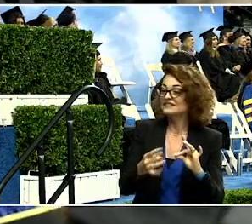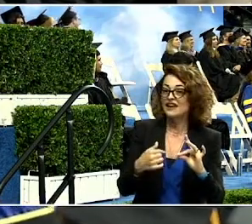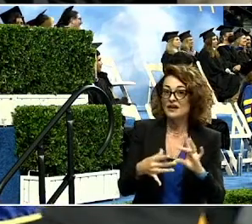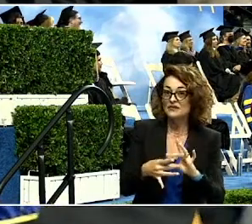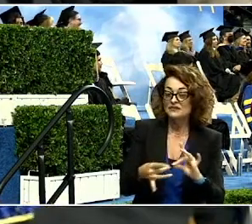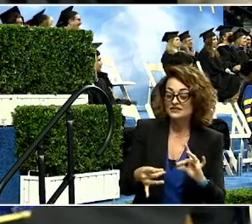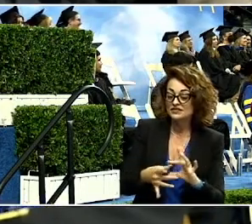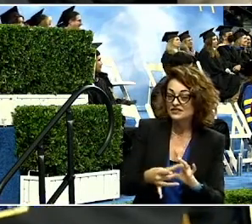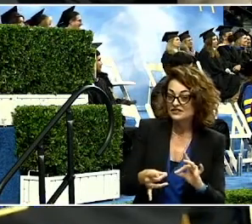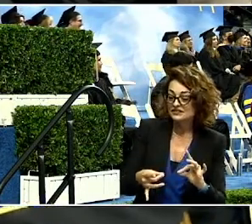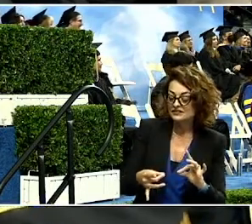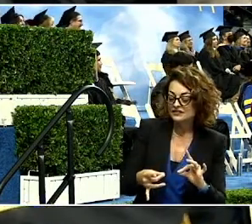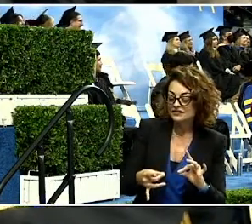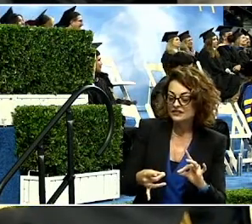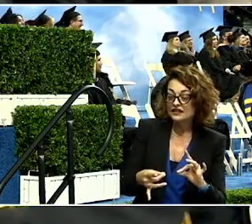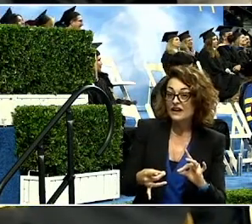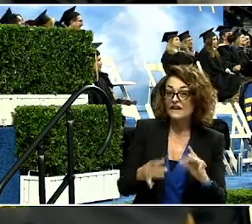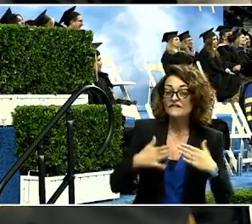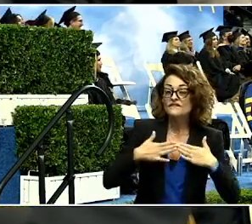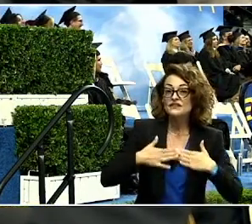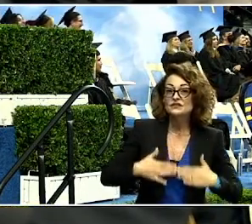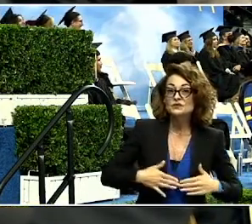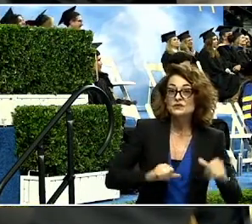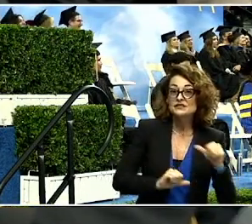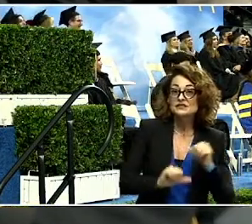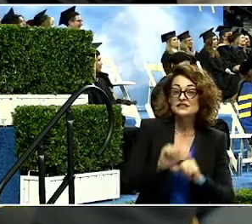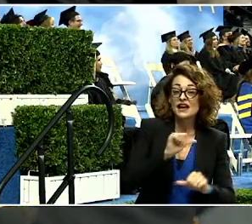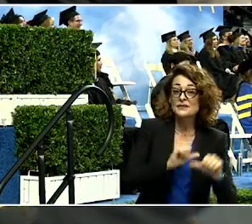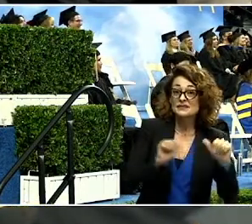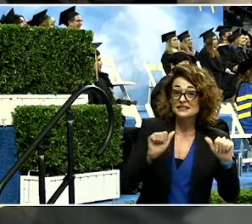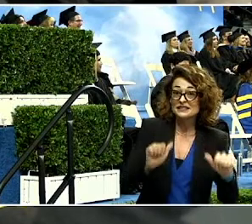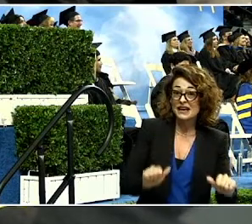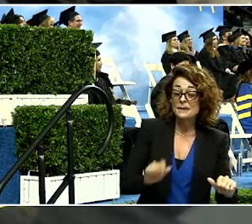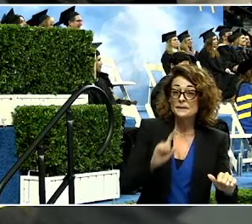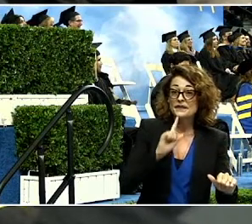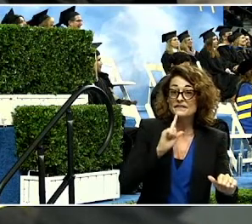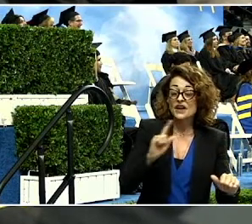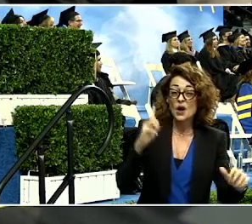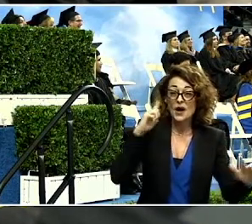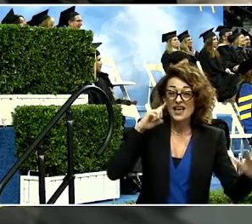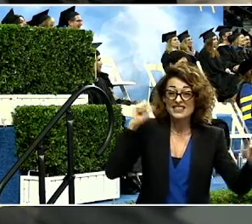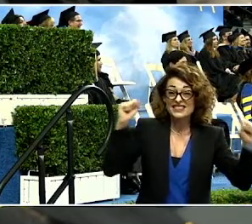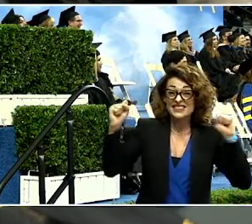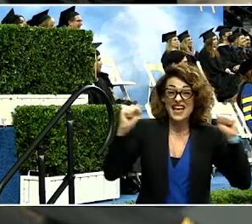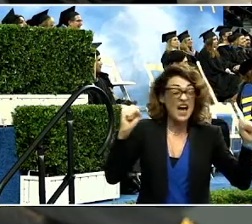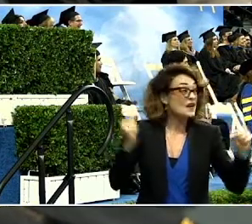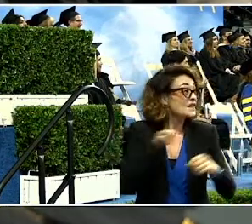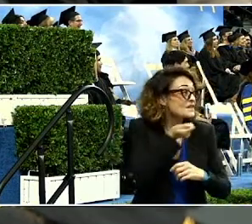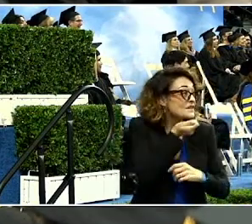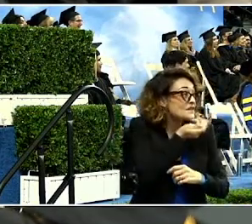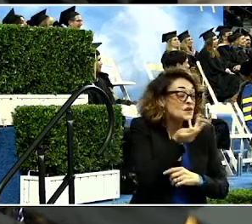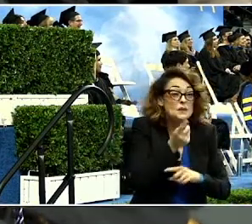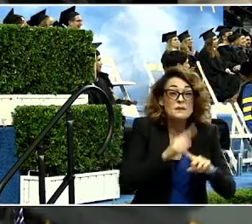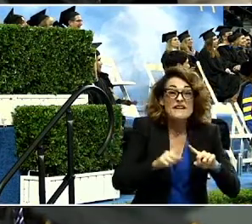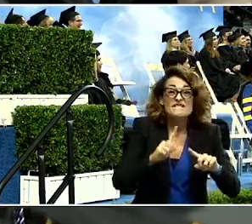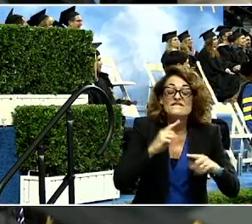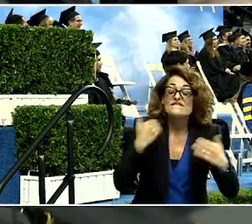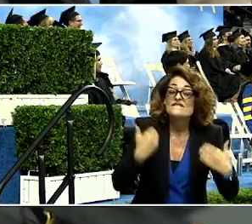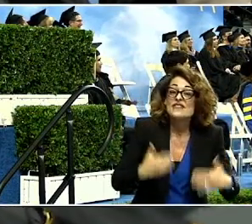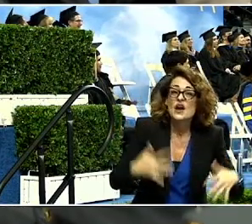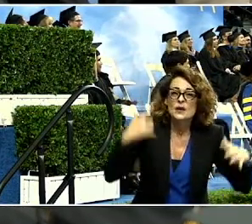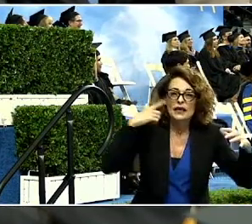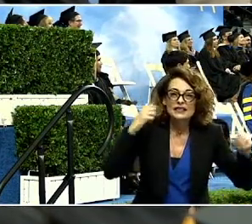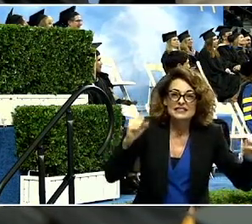that graduates in physical sciences can be very loud? Not very many, but they're very loud. And they like to